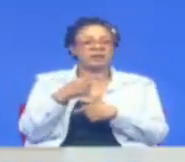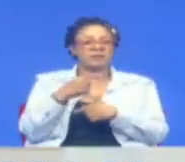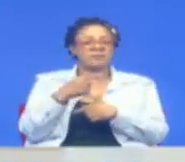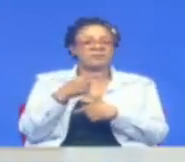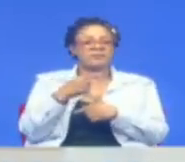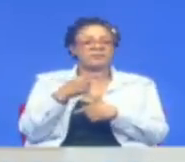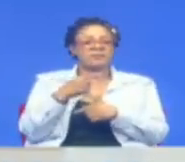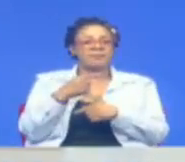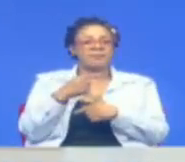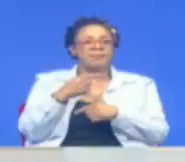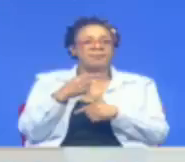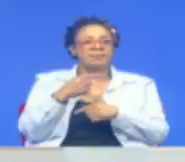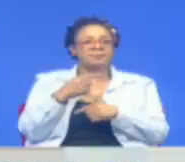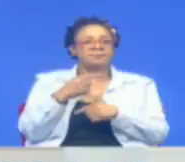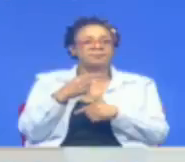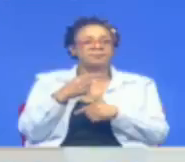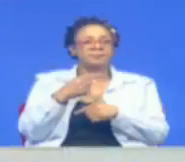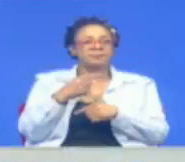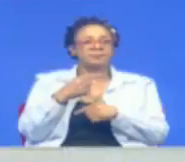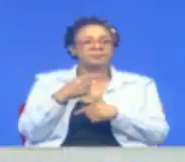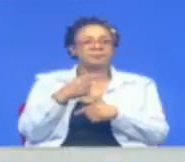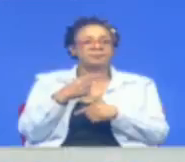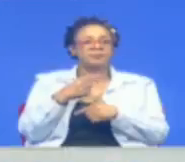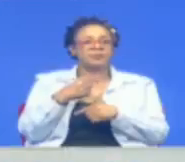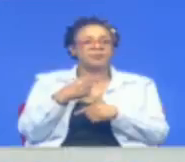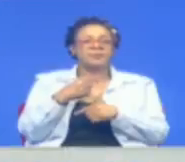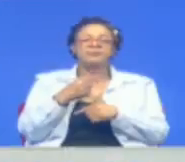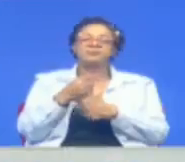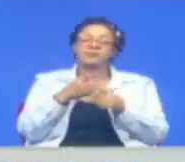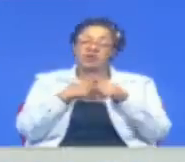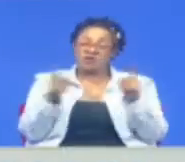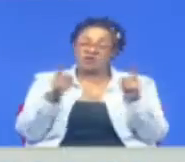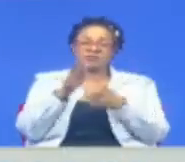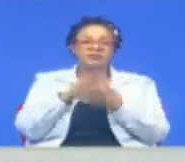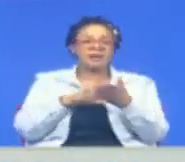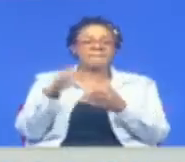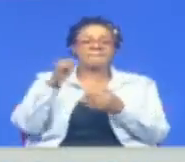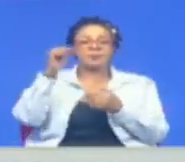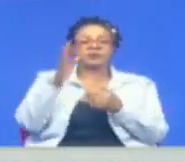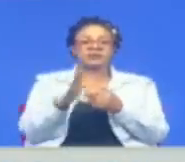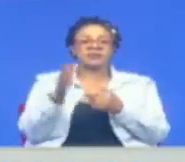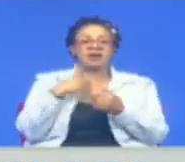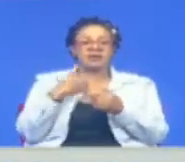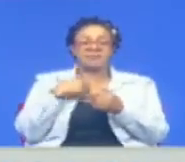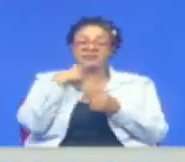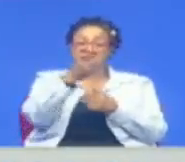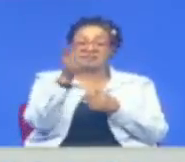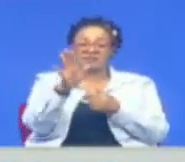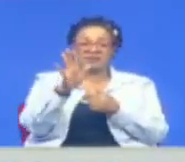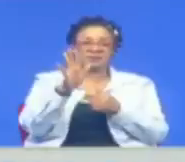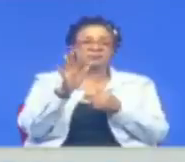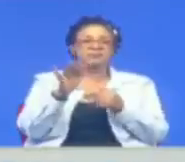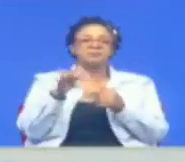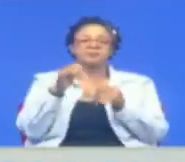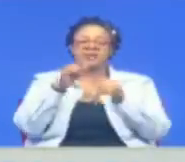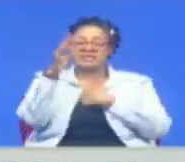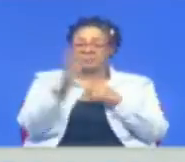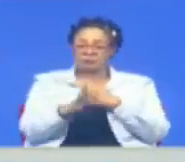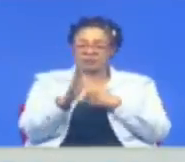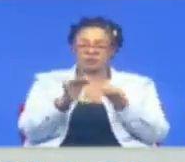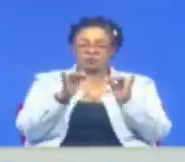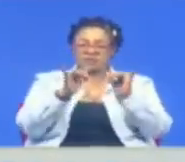we are occupying 200%. Although some politicians have been telling their supporters to stay at the polling stations to guard their